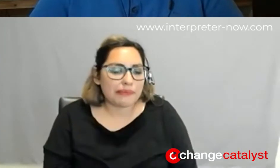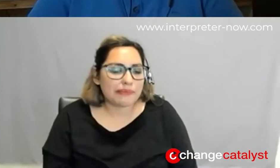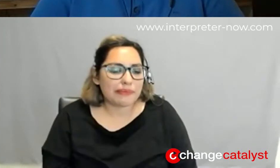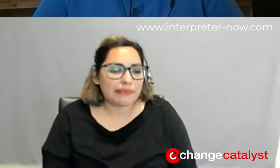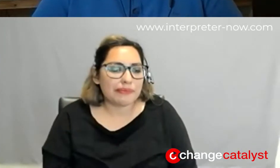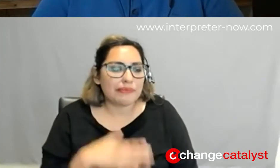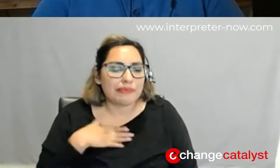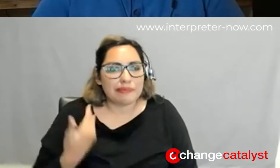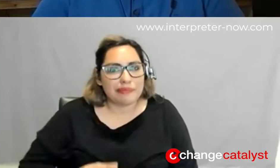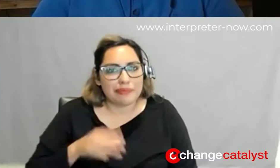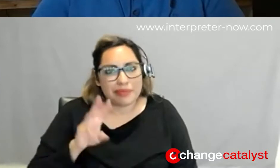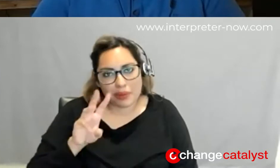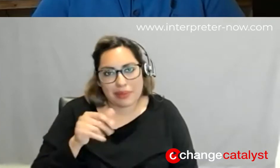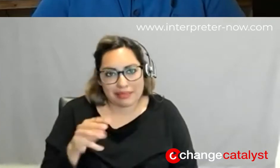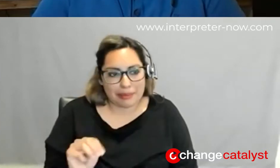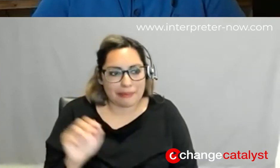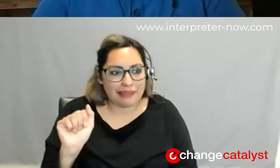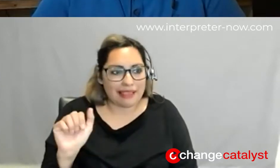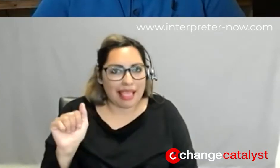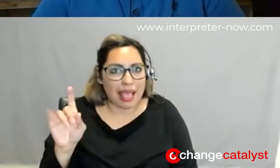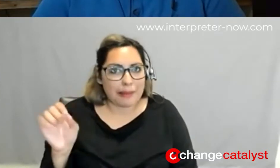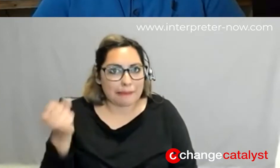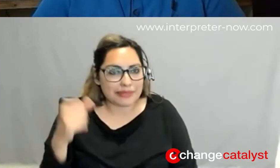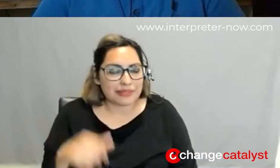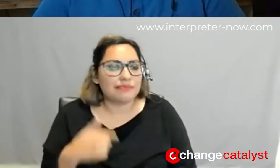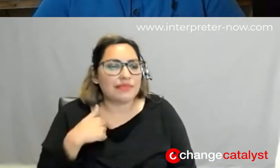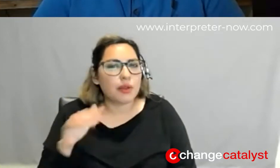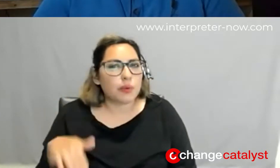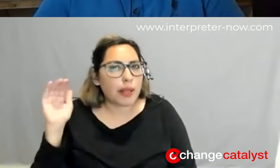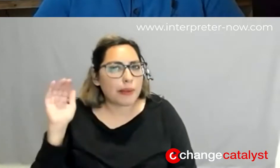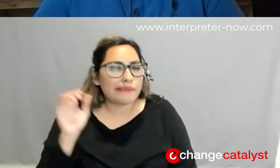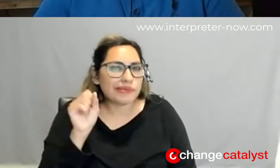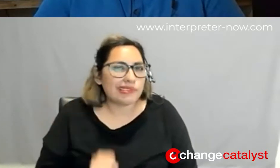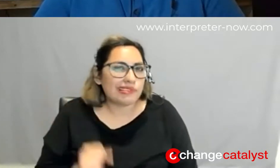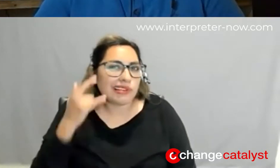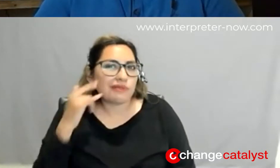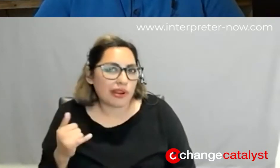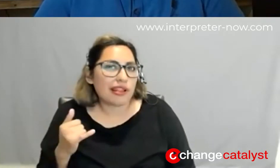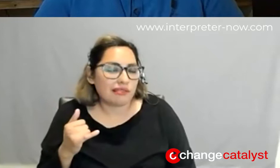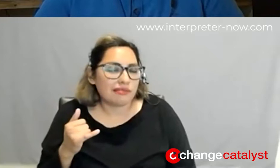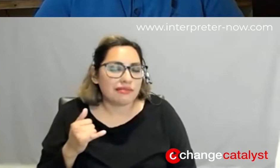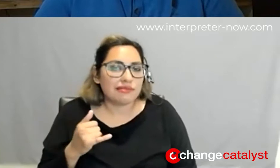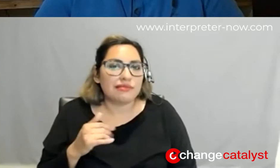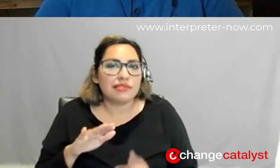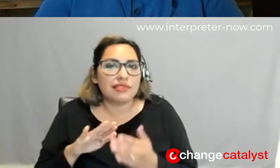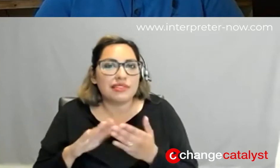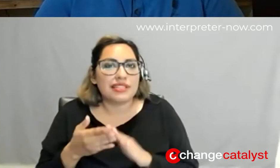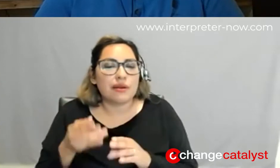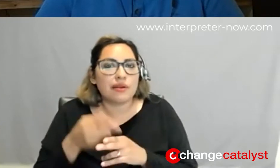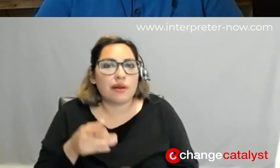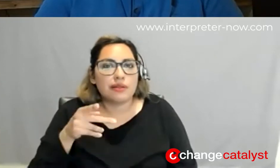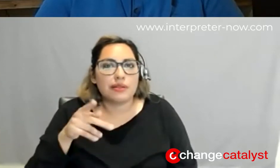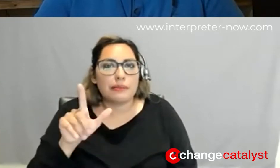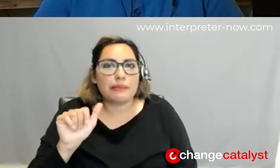My name is William A. Adams, and I grew up in Southern California in a town called Placentia,